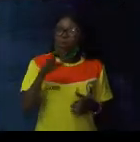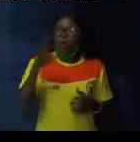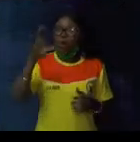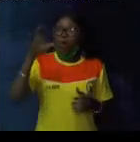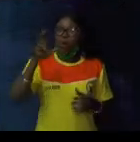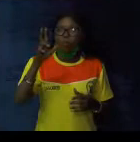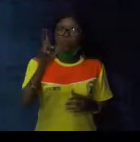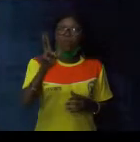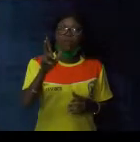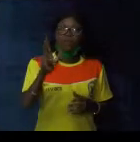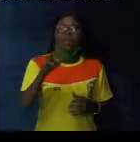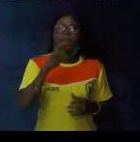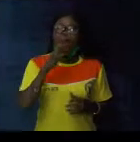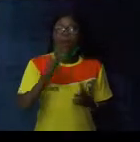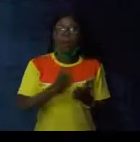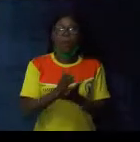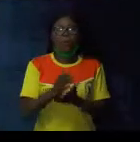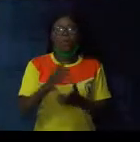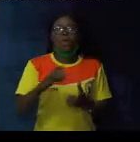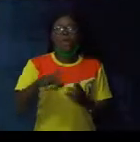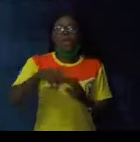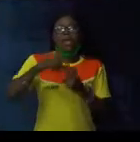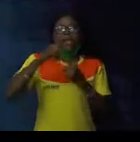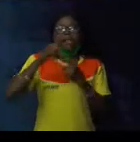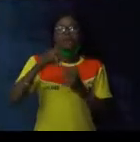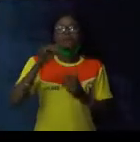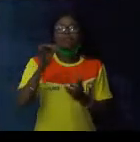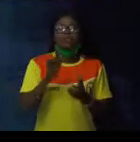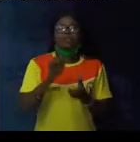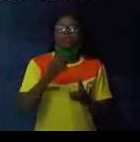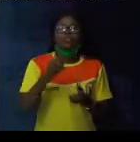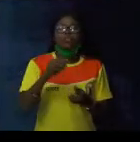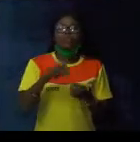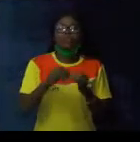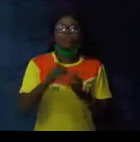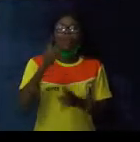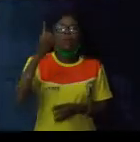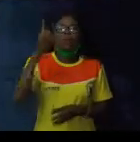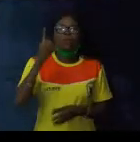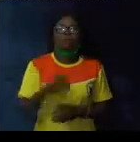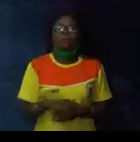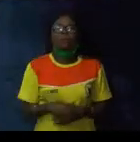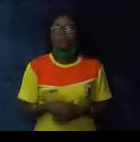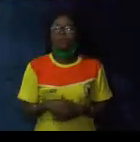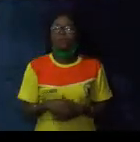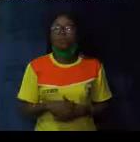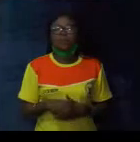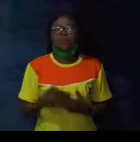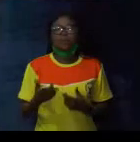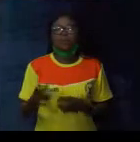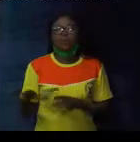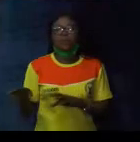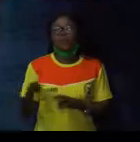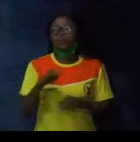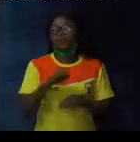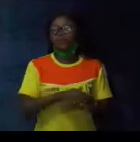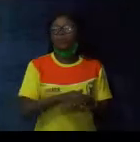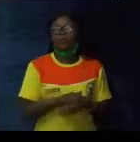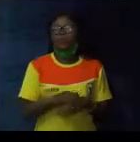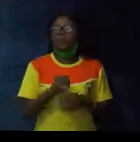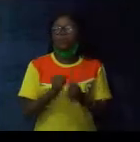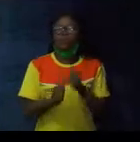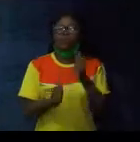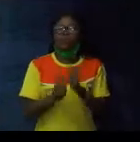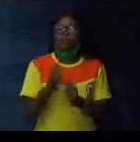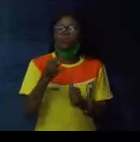correct. Fahrenheit and Celsius are units of measuring temperature. Water freezes at 0 degrees Celsius. So let's move